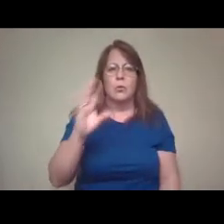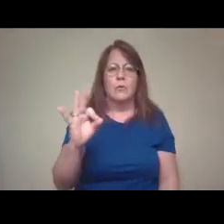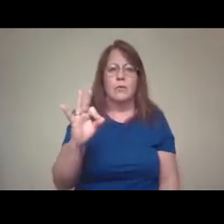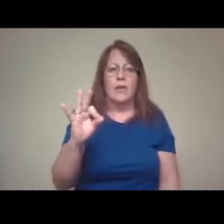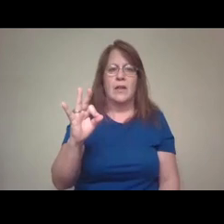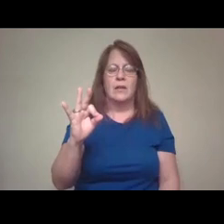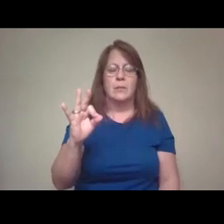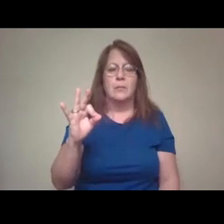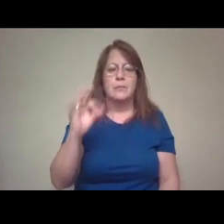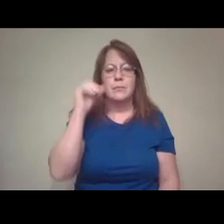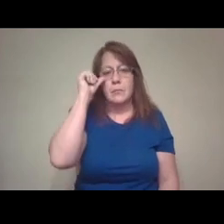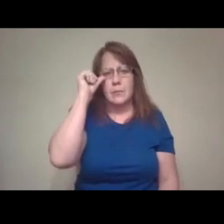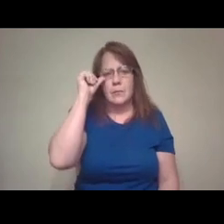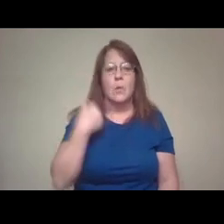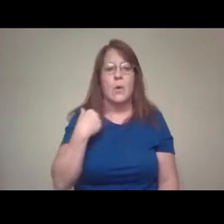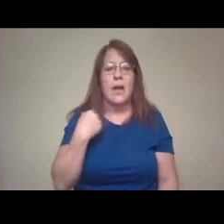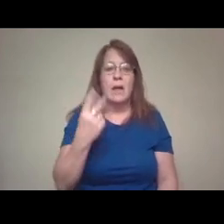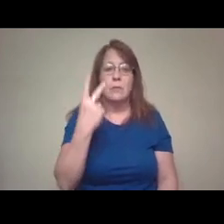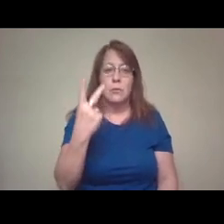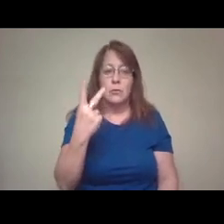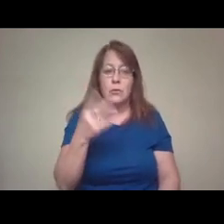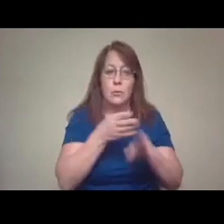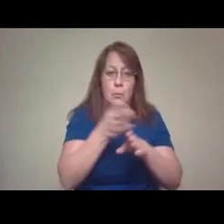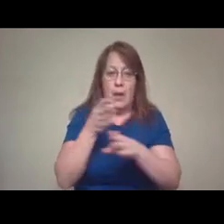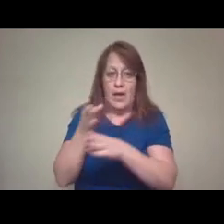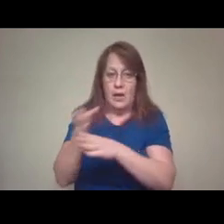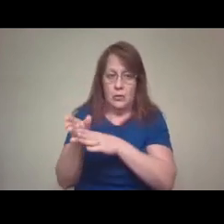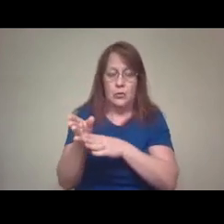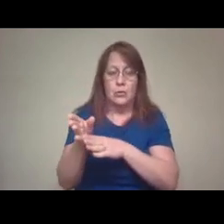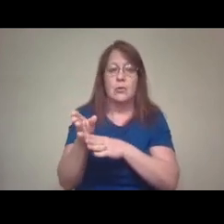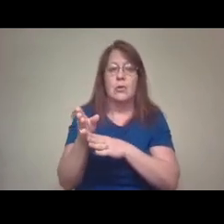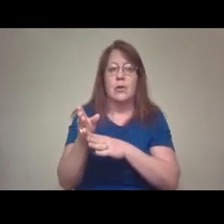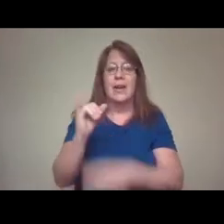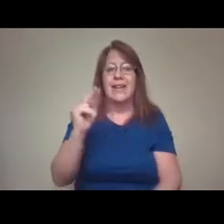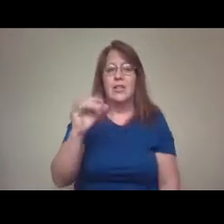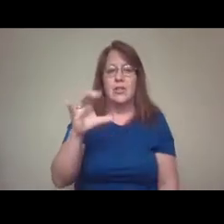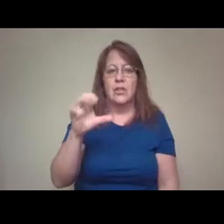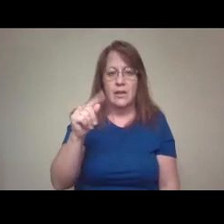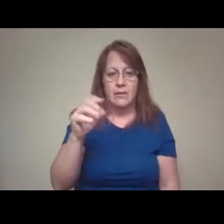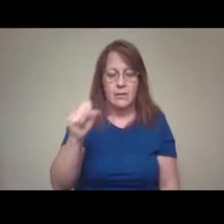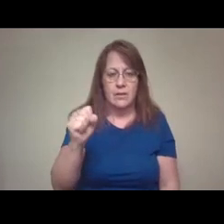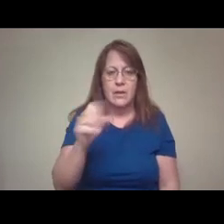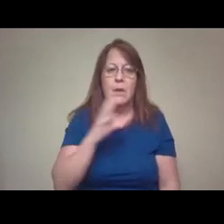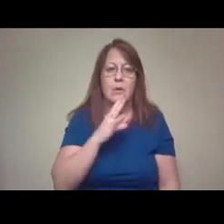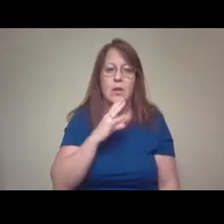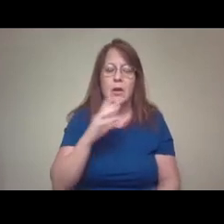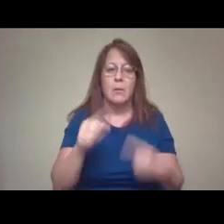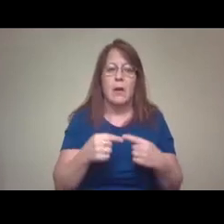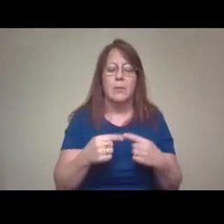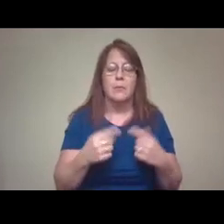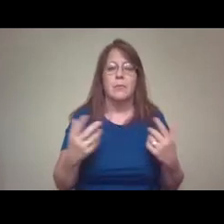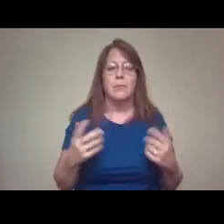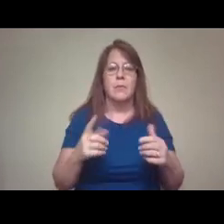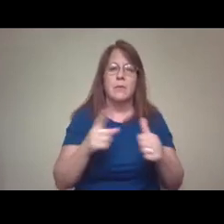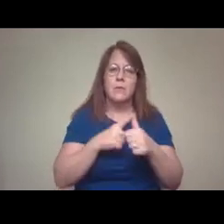And we have two major initiatives that address mental health and substance use that I want to talk about. But first, I want